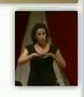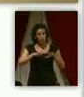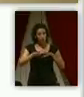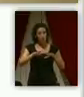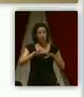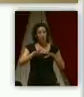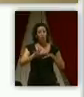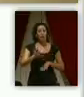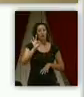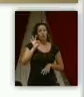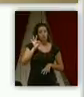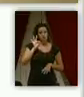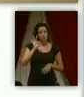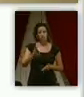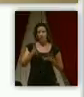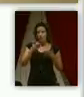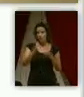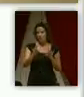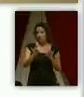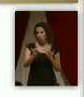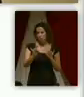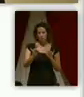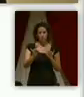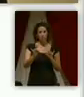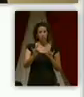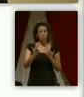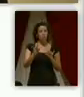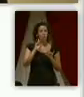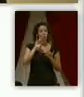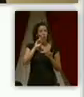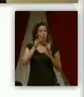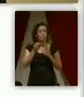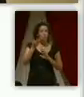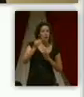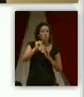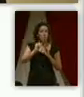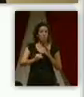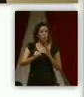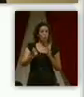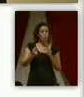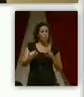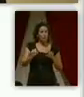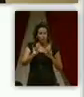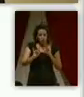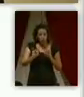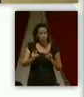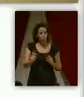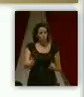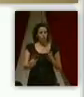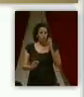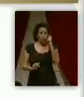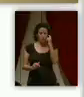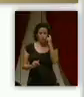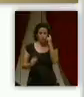adjustments, general accessibility, and then assistive touch, that allows you to increase or decrease the volume without